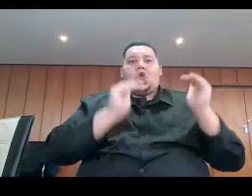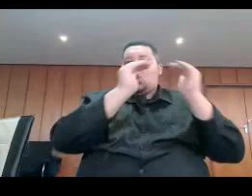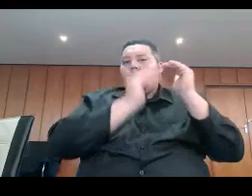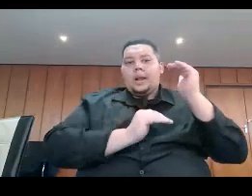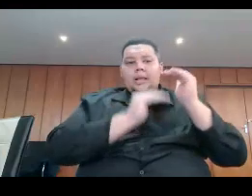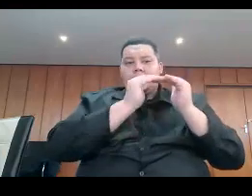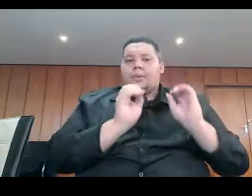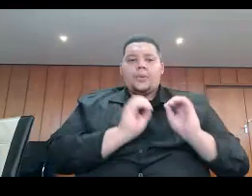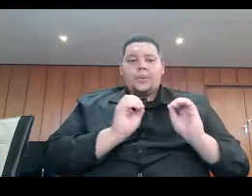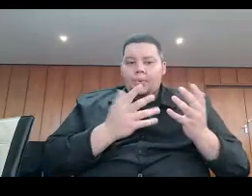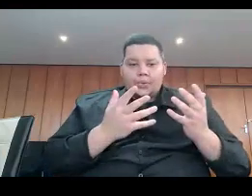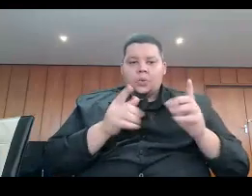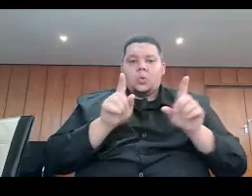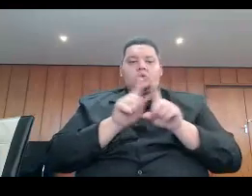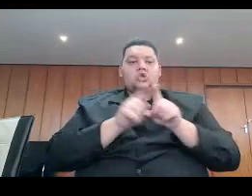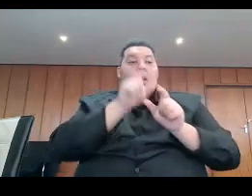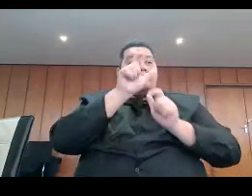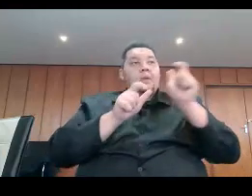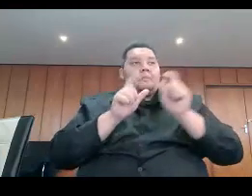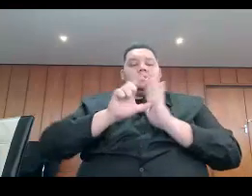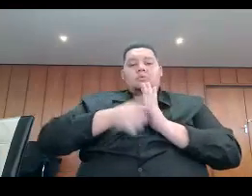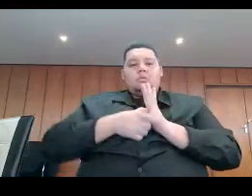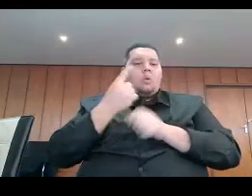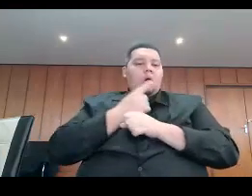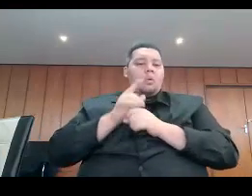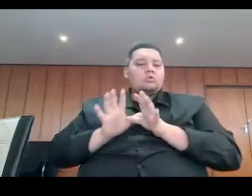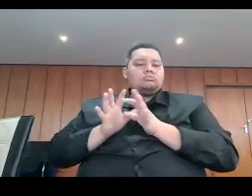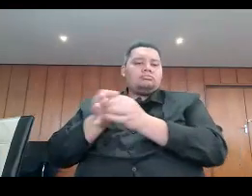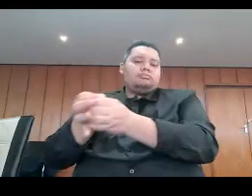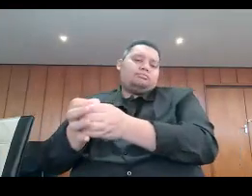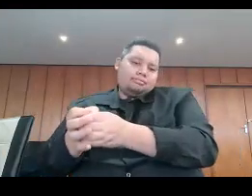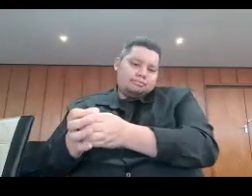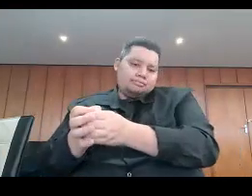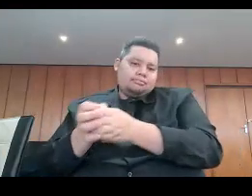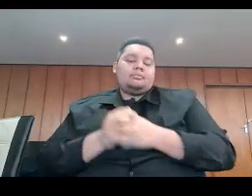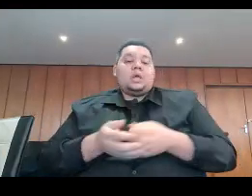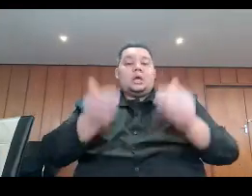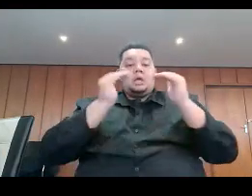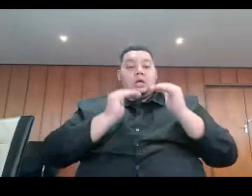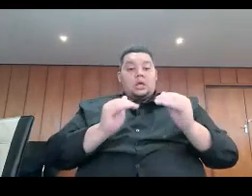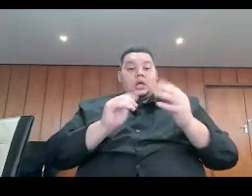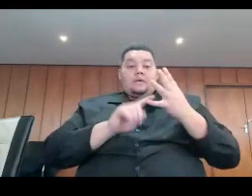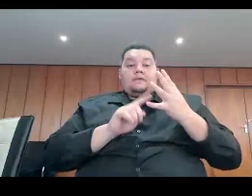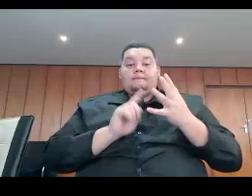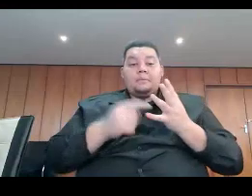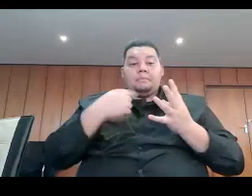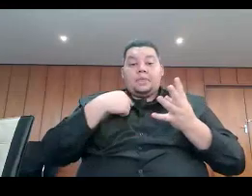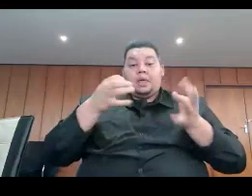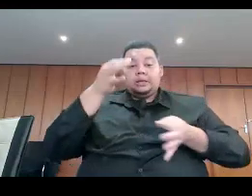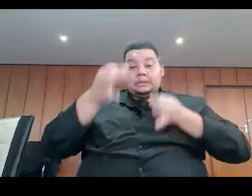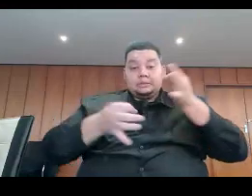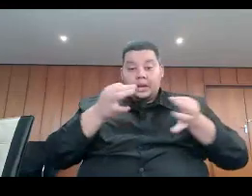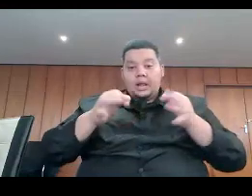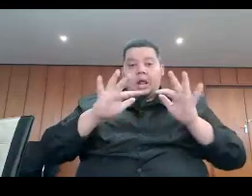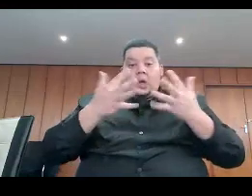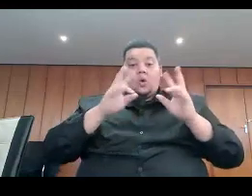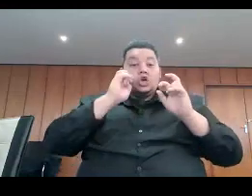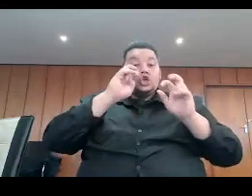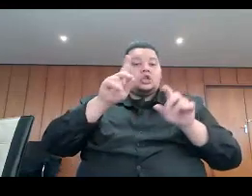the marginalization of persons with disabilities. I then explain how research, which is the knowledge